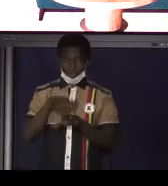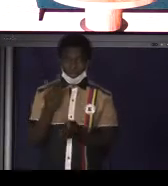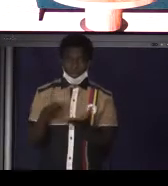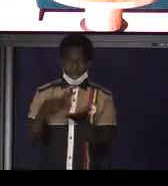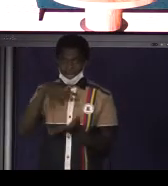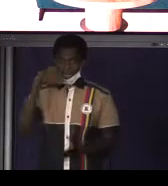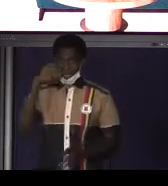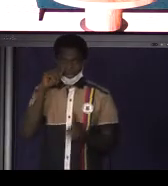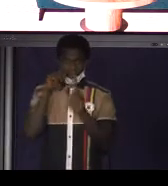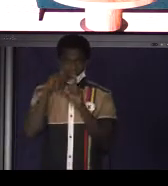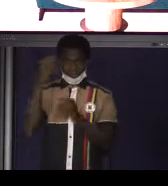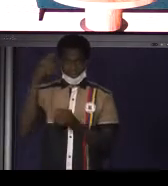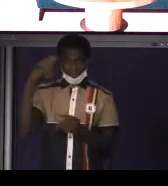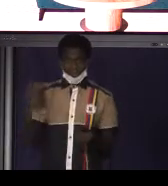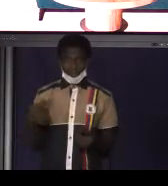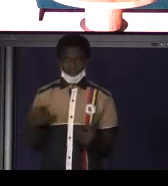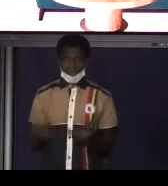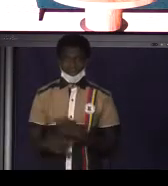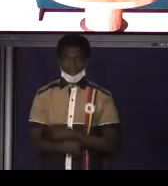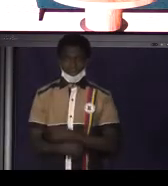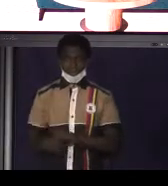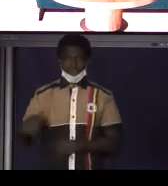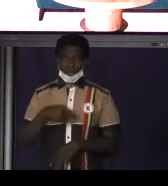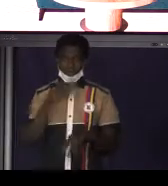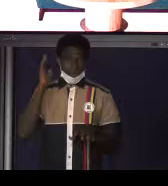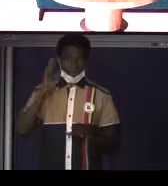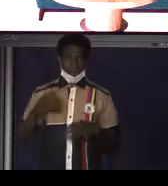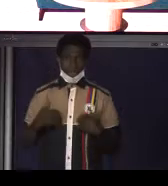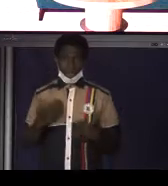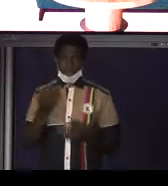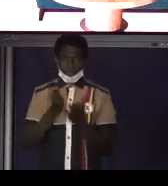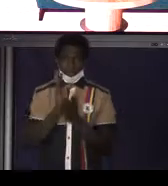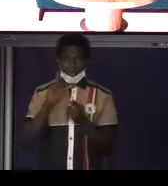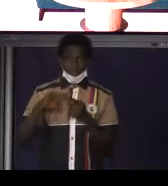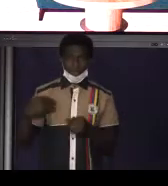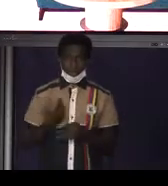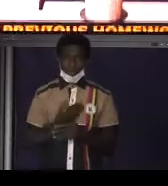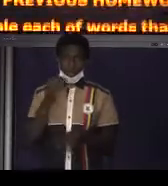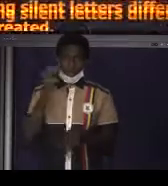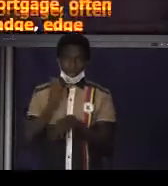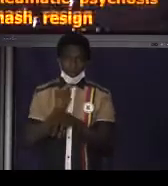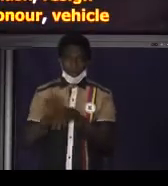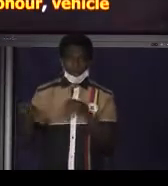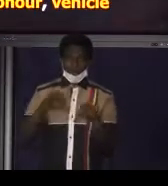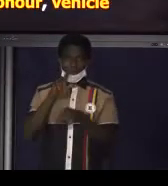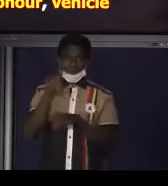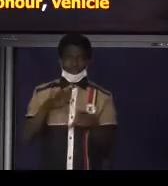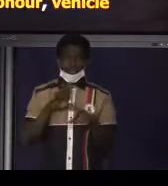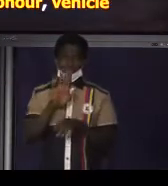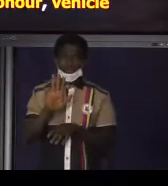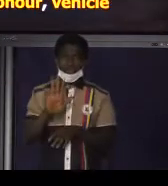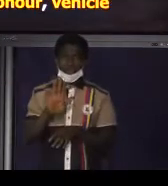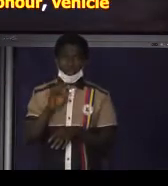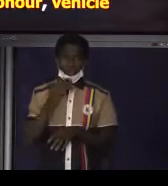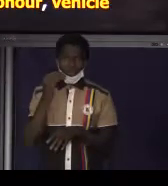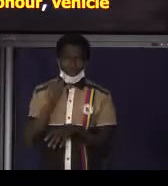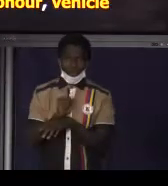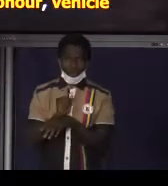at the learning objective for today, we will have the correction to our homework. Did you do your